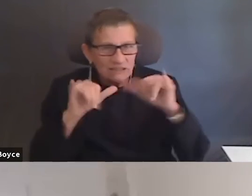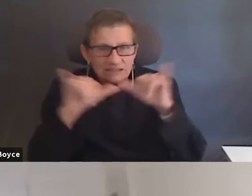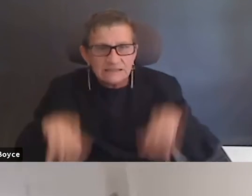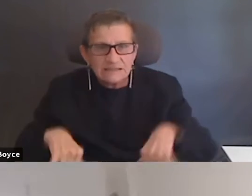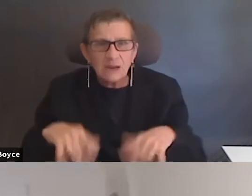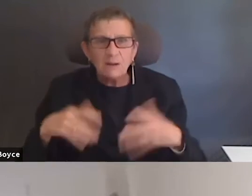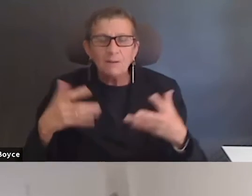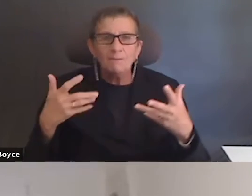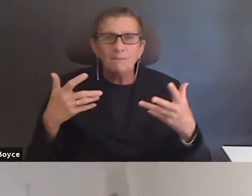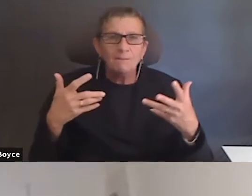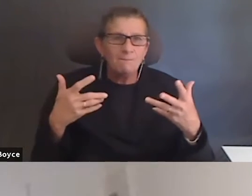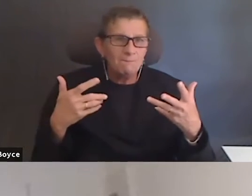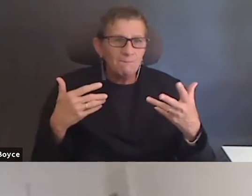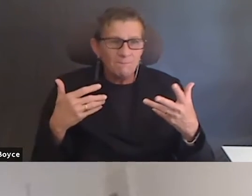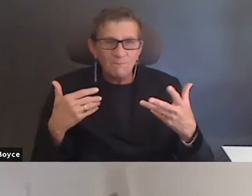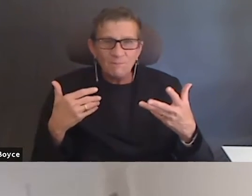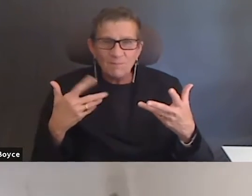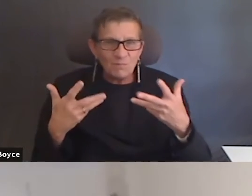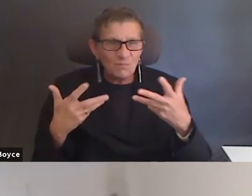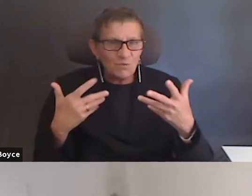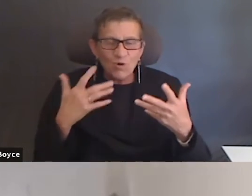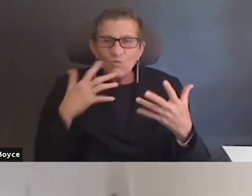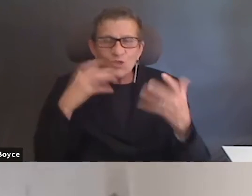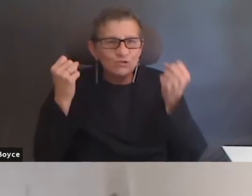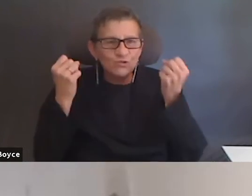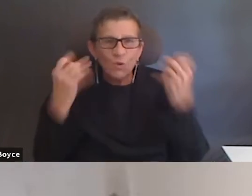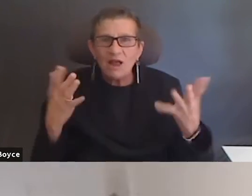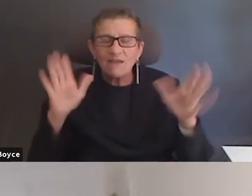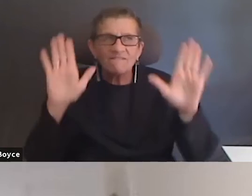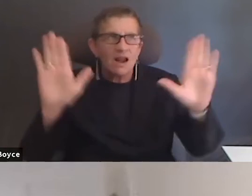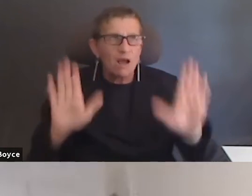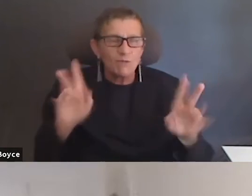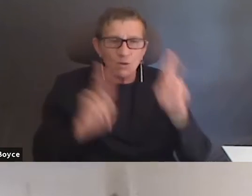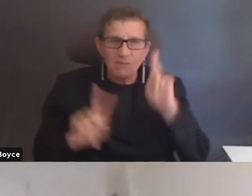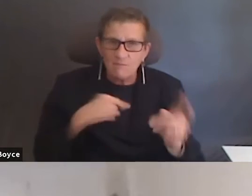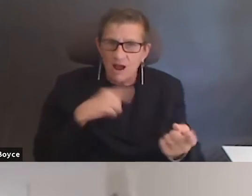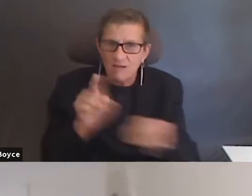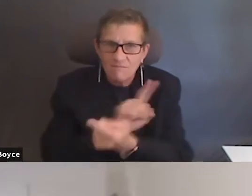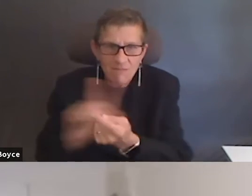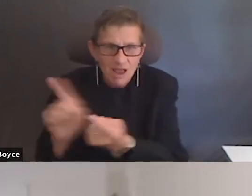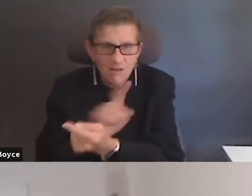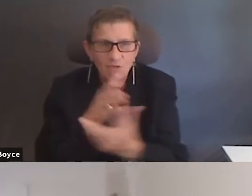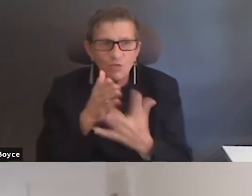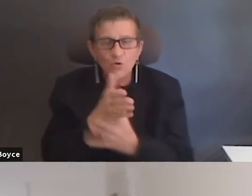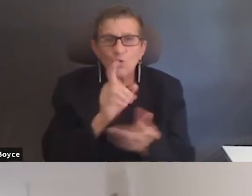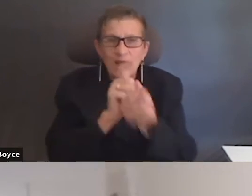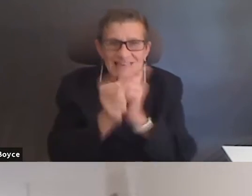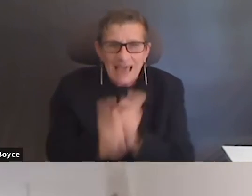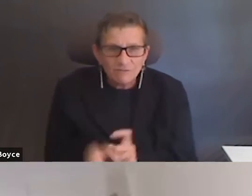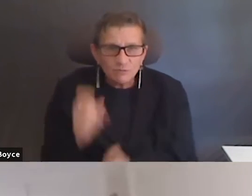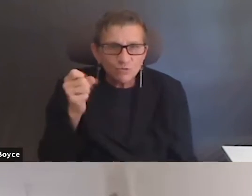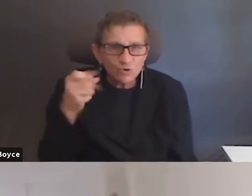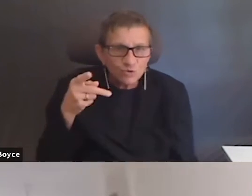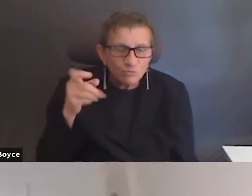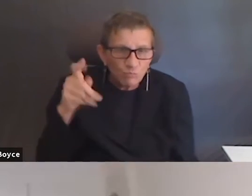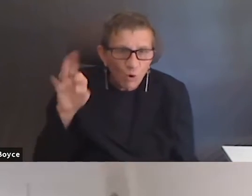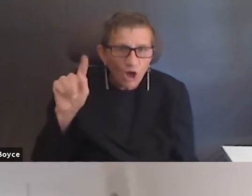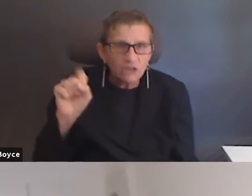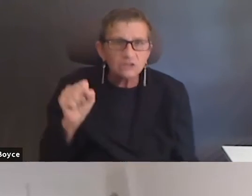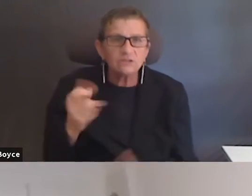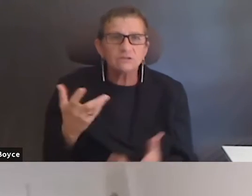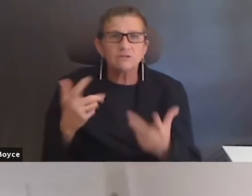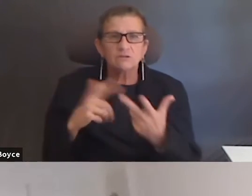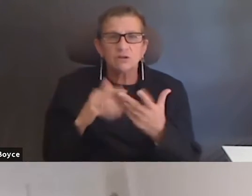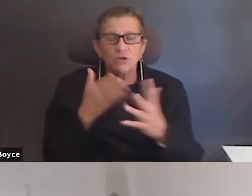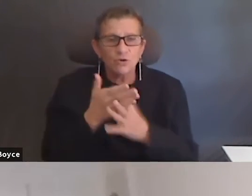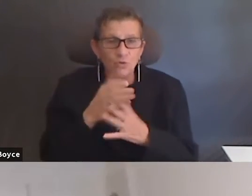there are so many phenomenal people I've met through adaptive sports and through